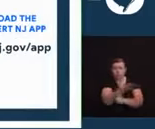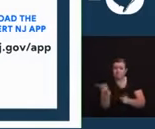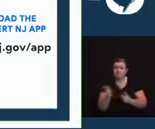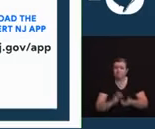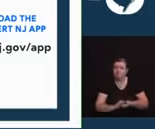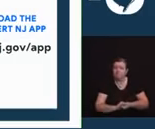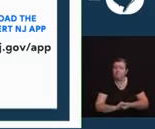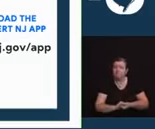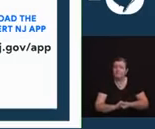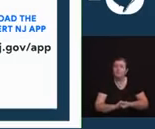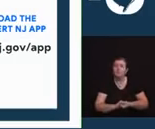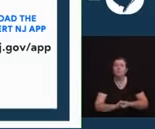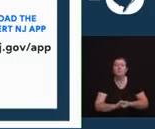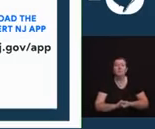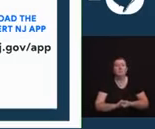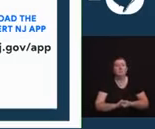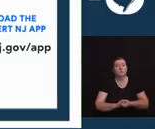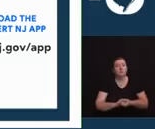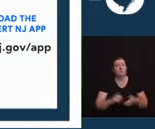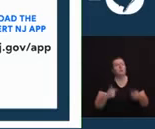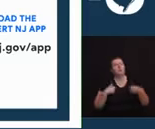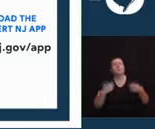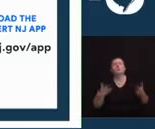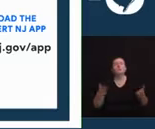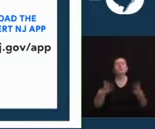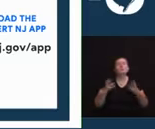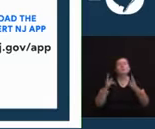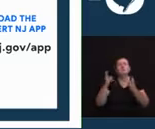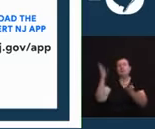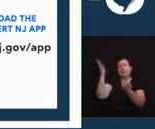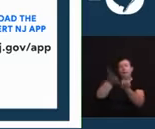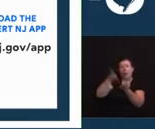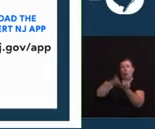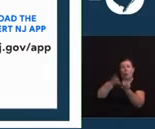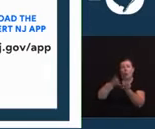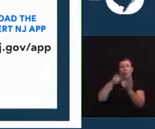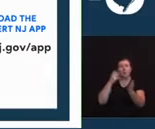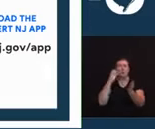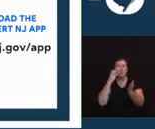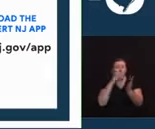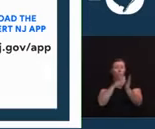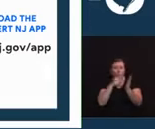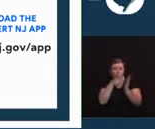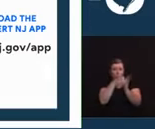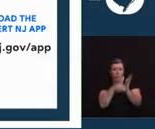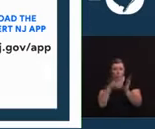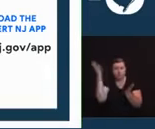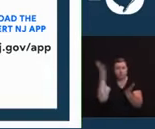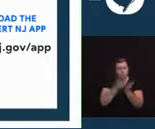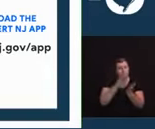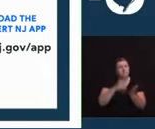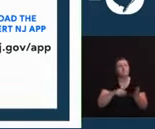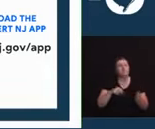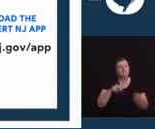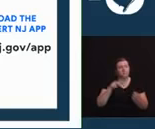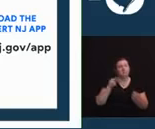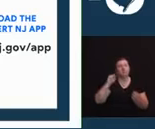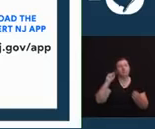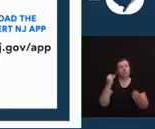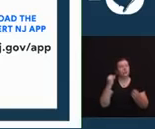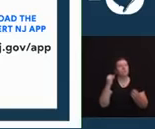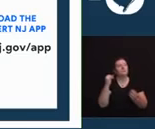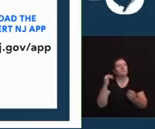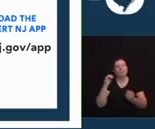of weeks, Judy, download our COVID Alert NJ Exposure Notification app to your smartphone. The app has so far